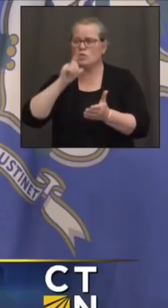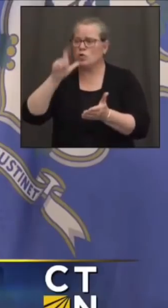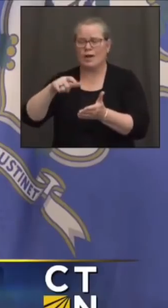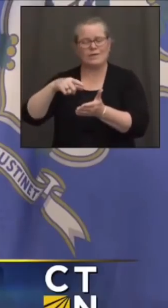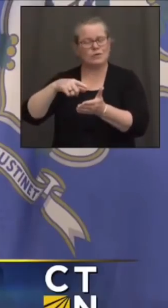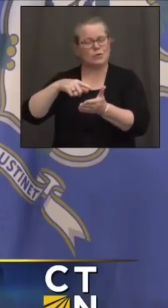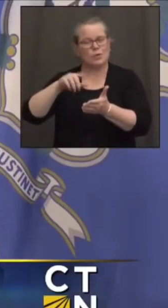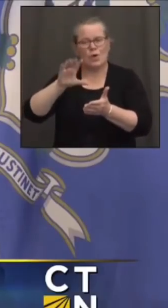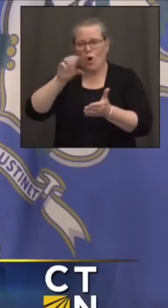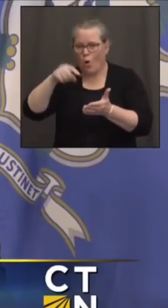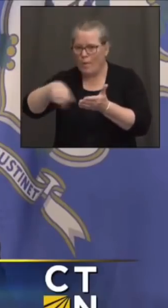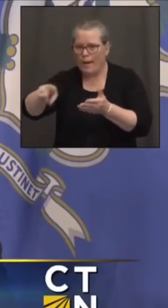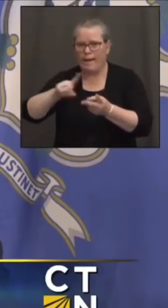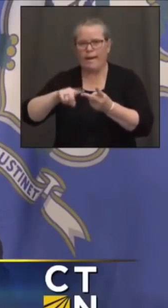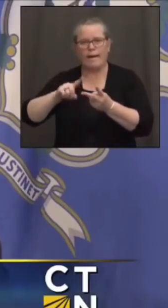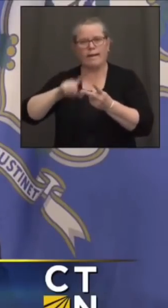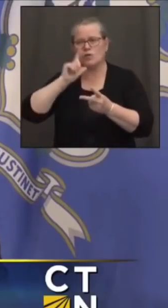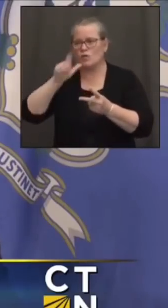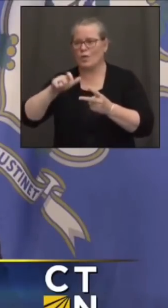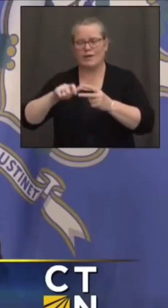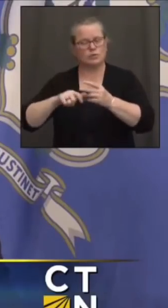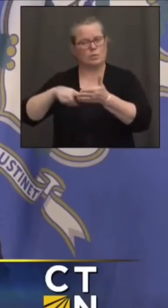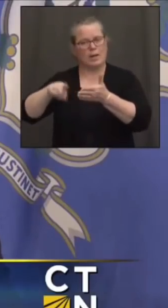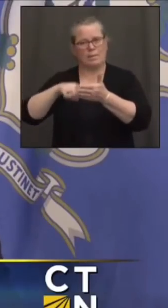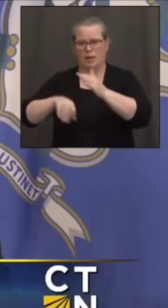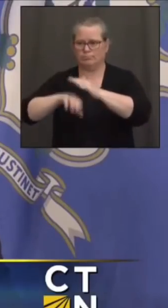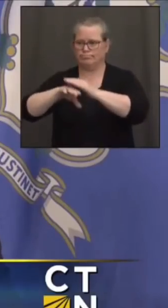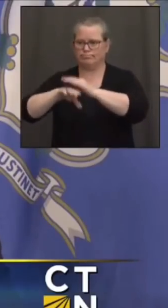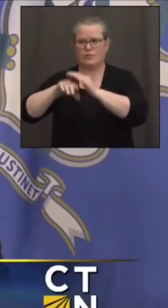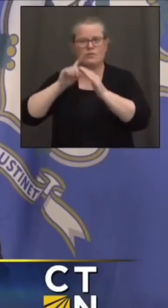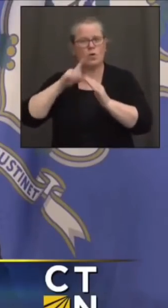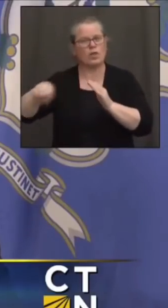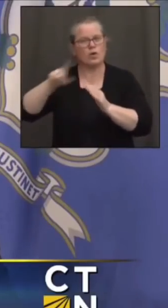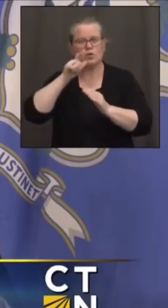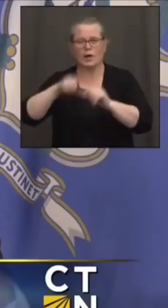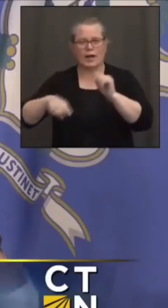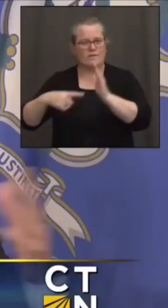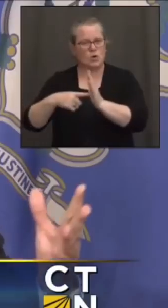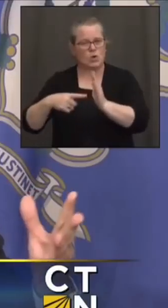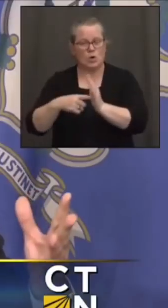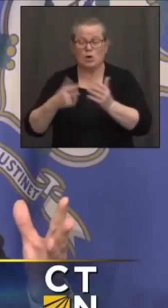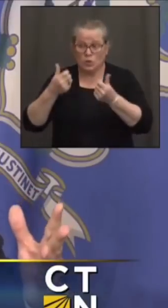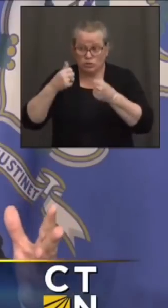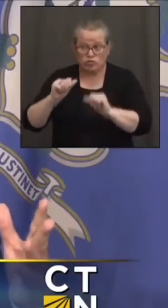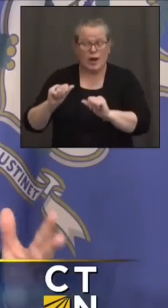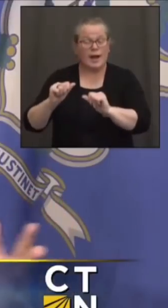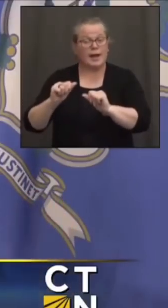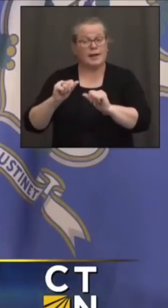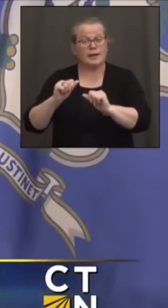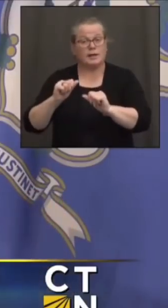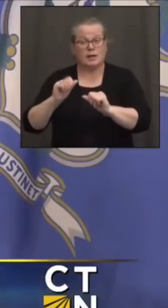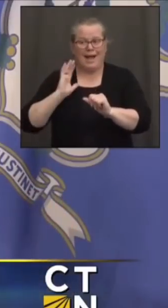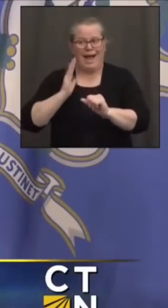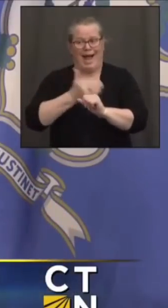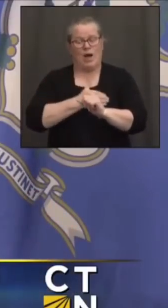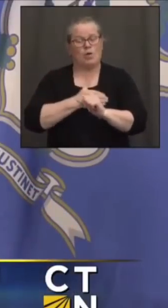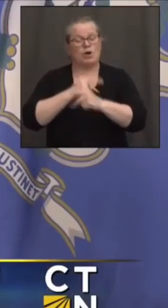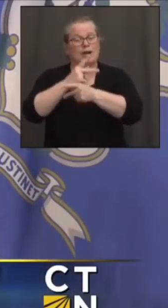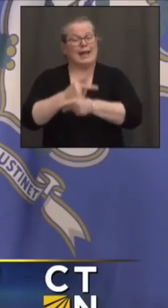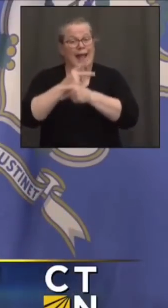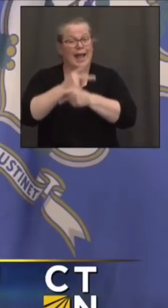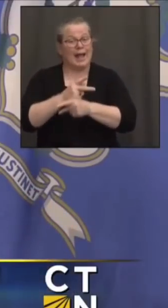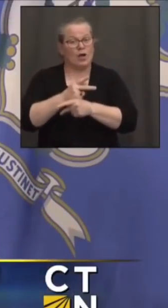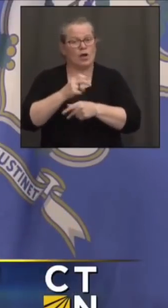and deductibles, at least those that otherwise can't afford it. We're doing as much as we can in terms of preventative care, putting our American